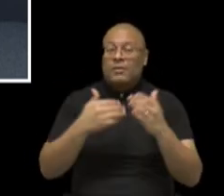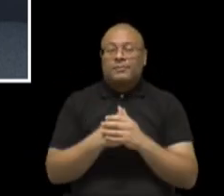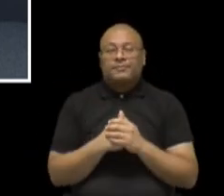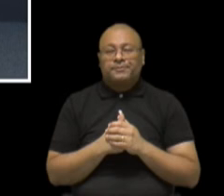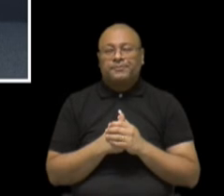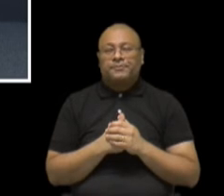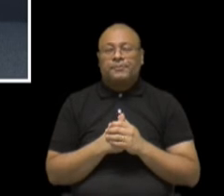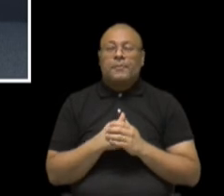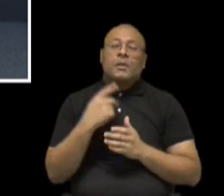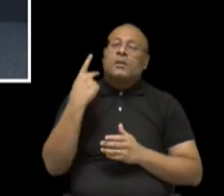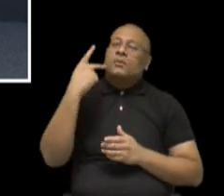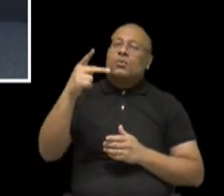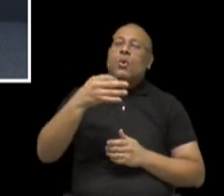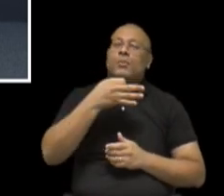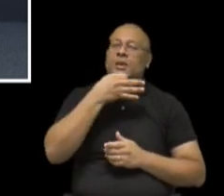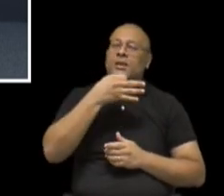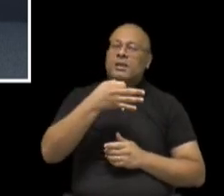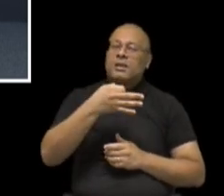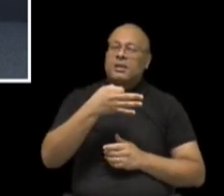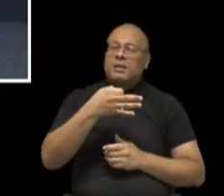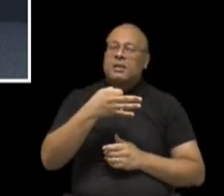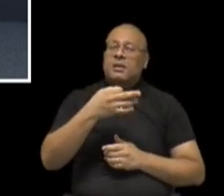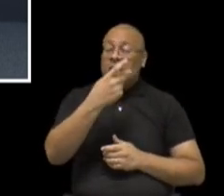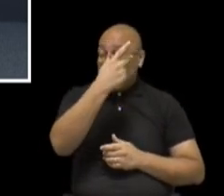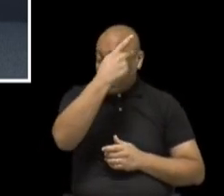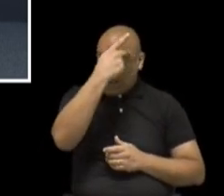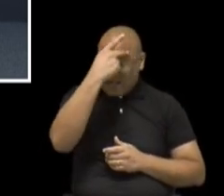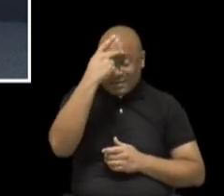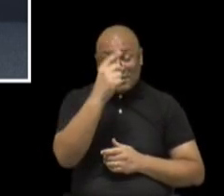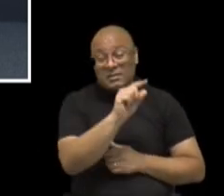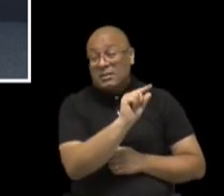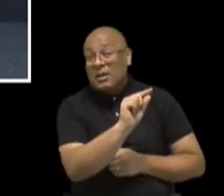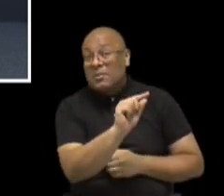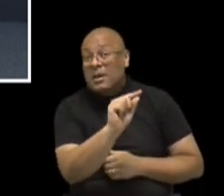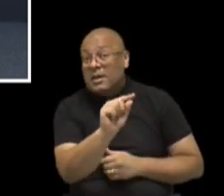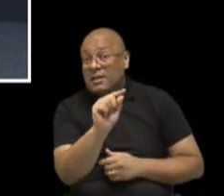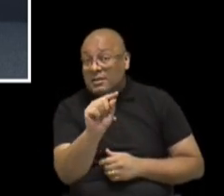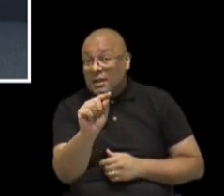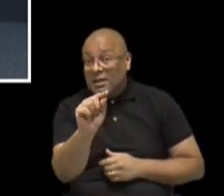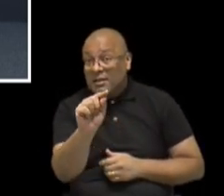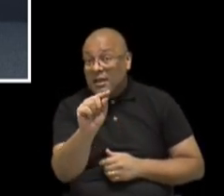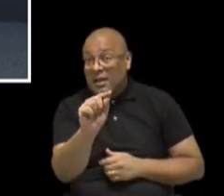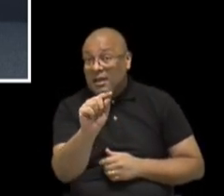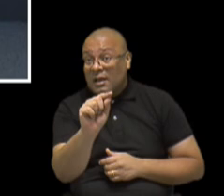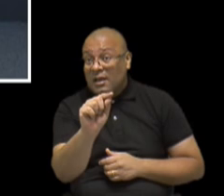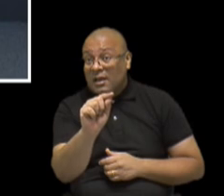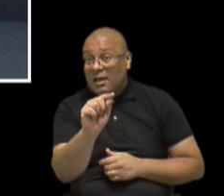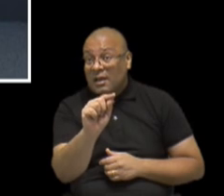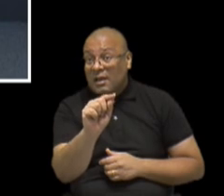Apart from yourself, who are the people who embody the brand?